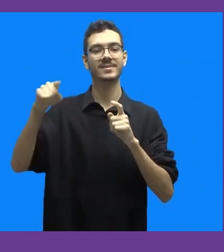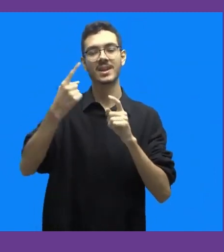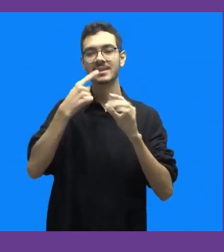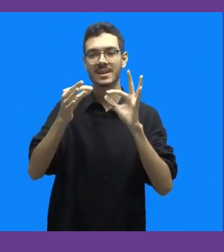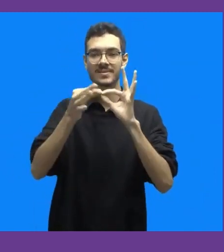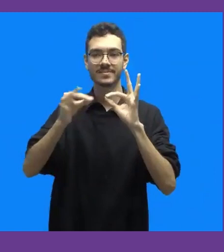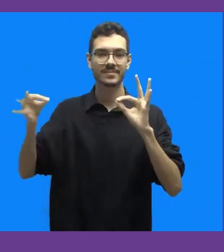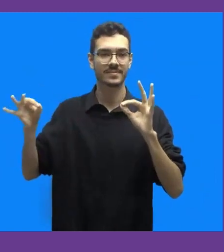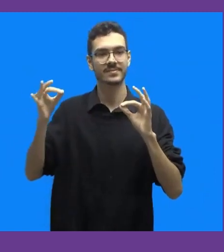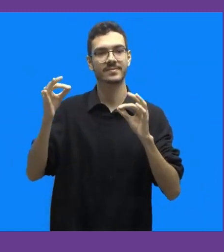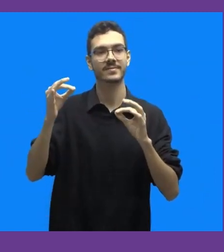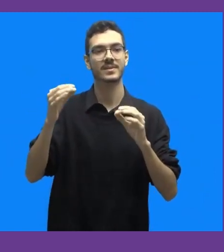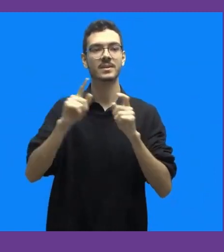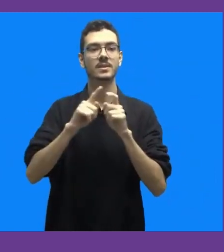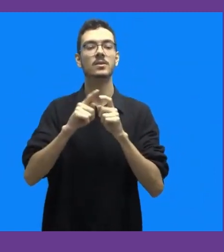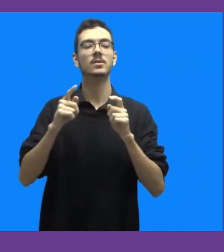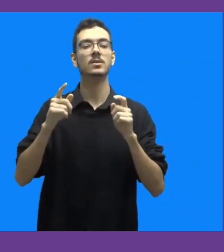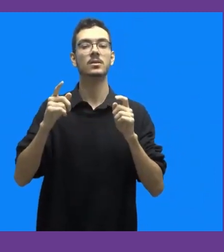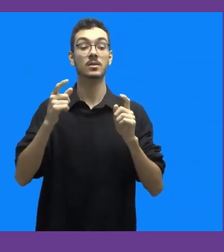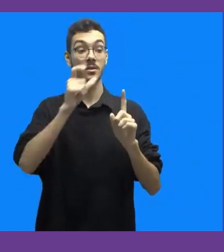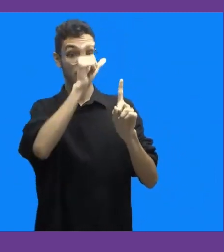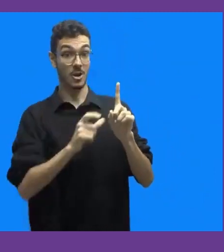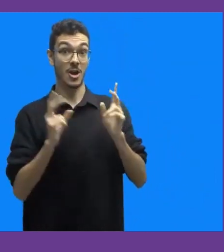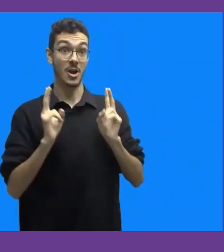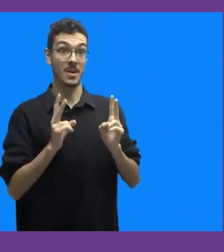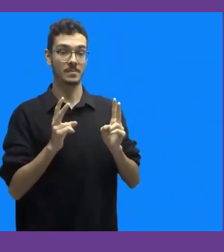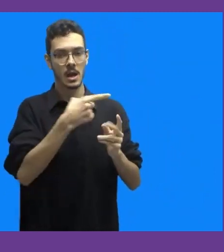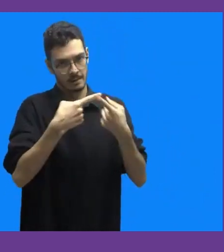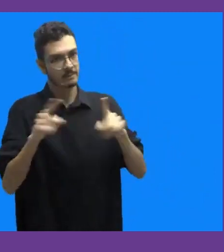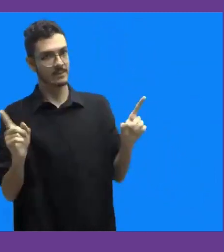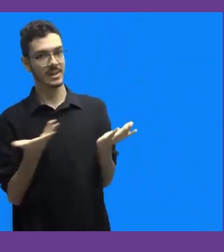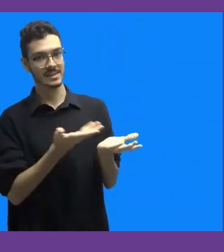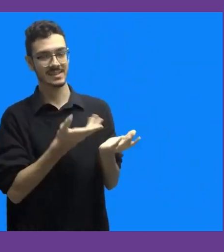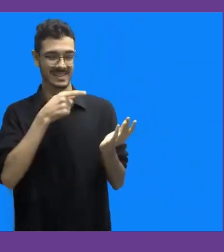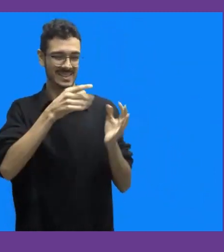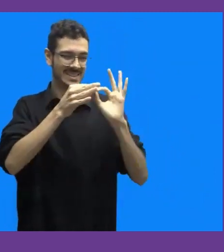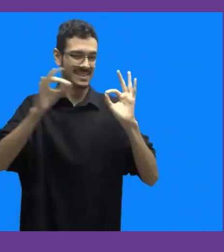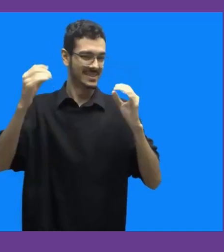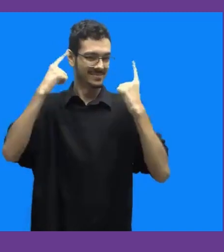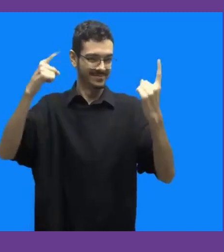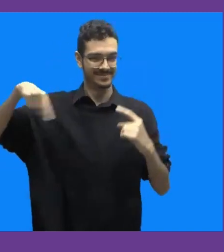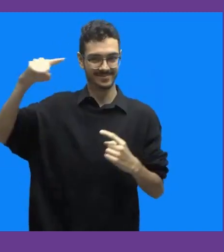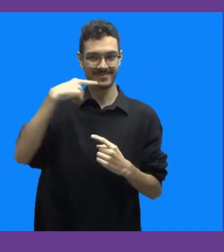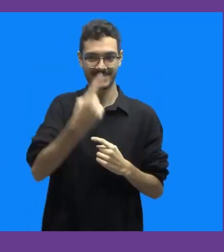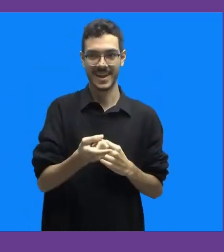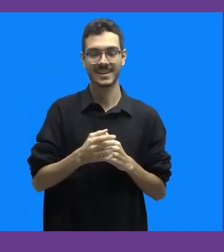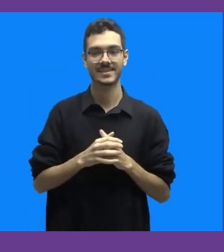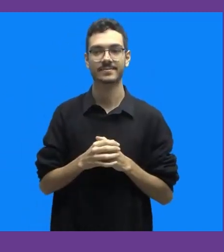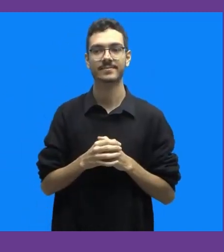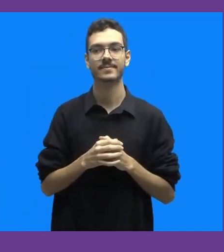sorry, but this complaining with, can you hear me? They are telling me, okay, now I will do this kind of